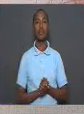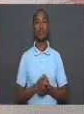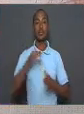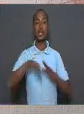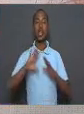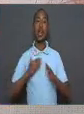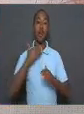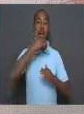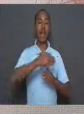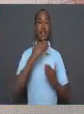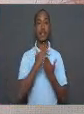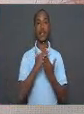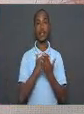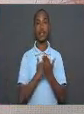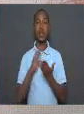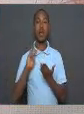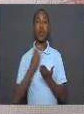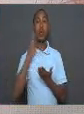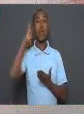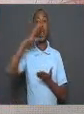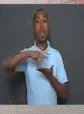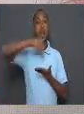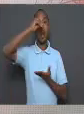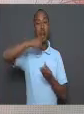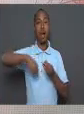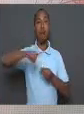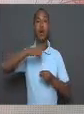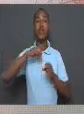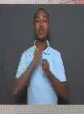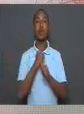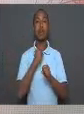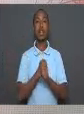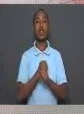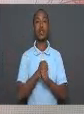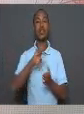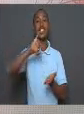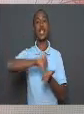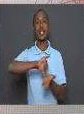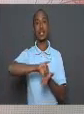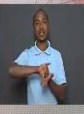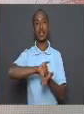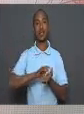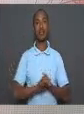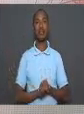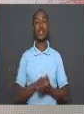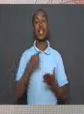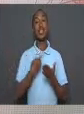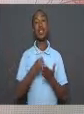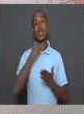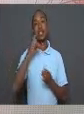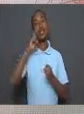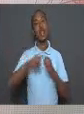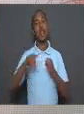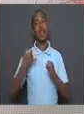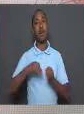In our next lesson, we will learn about the preparation of salts. This brings us to